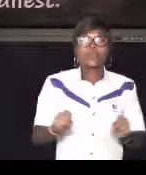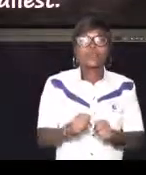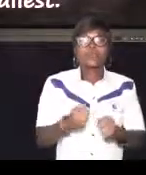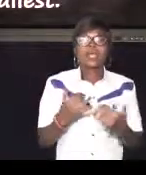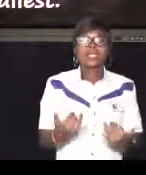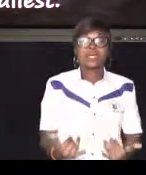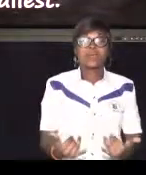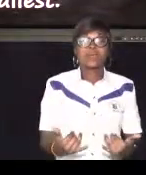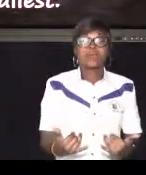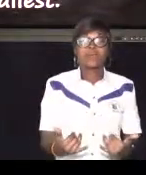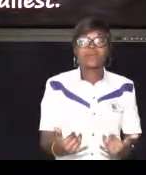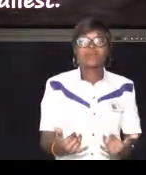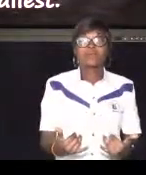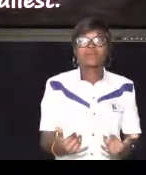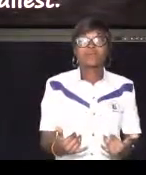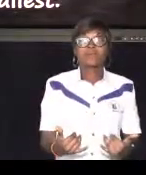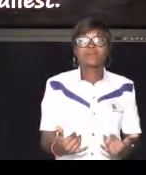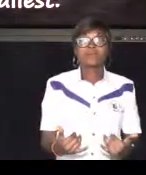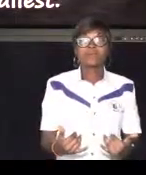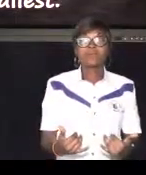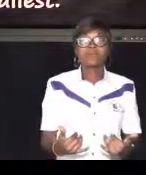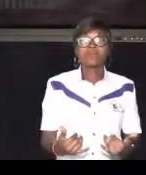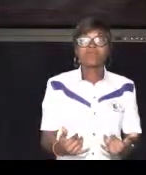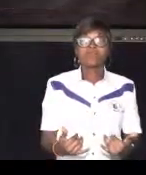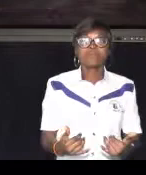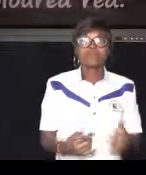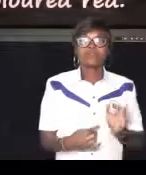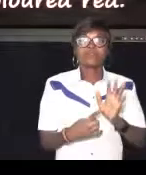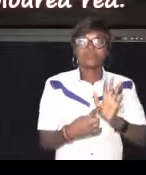Now, obviously,